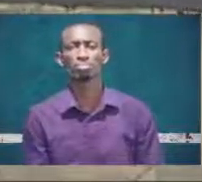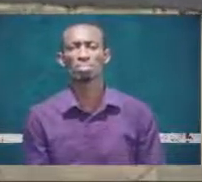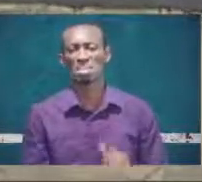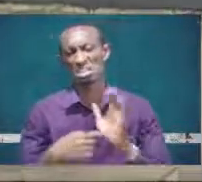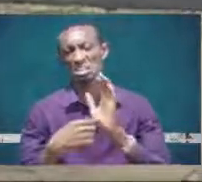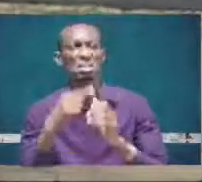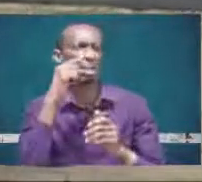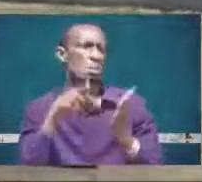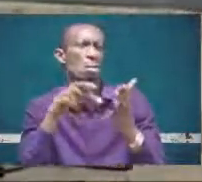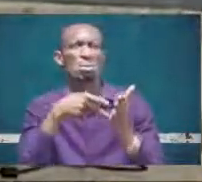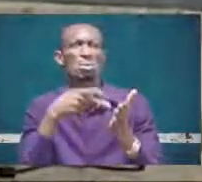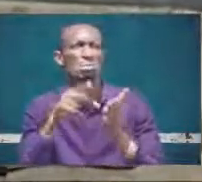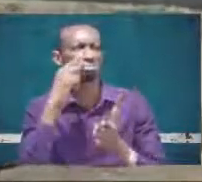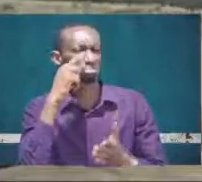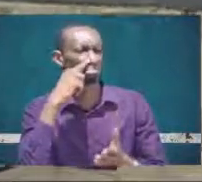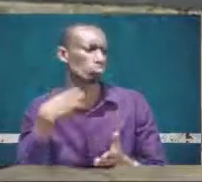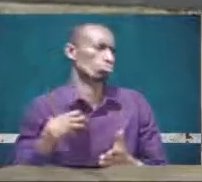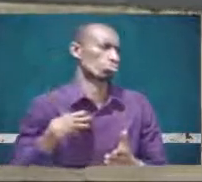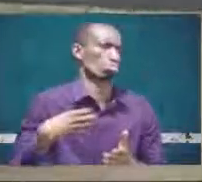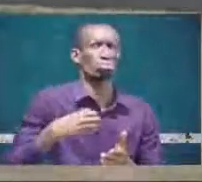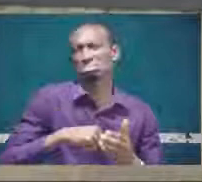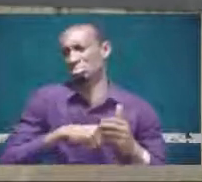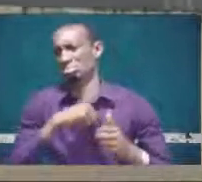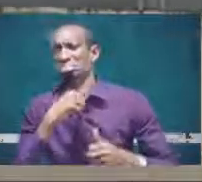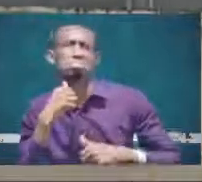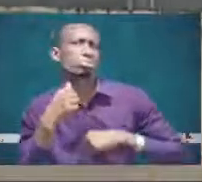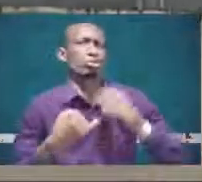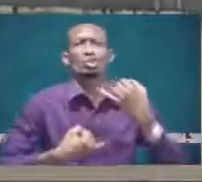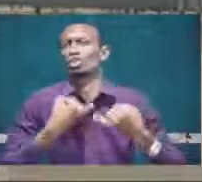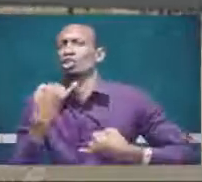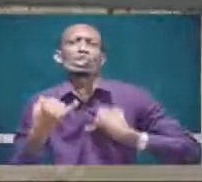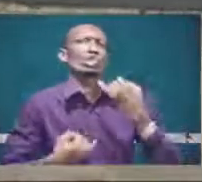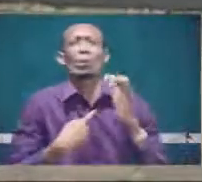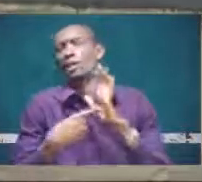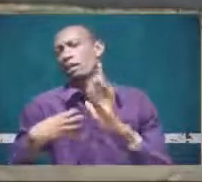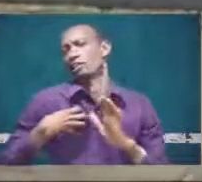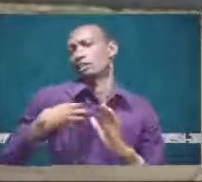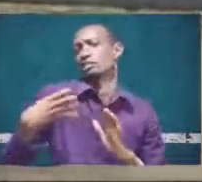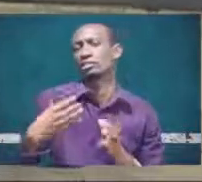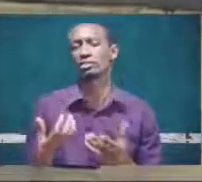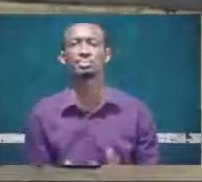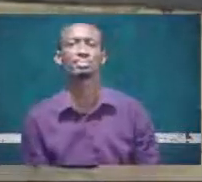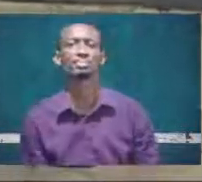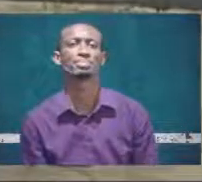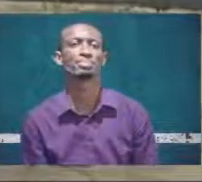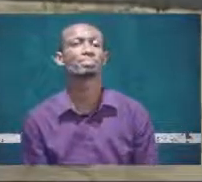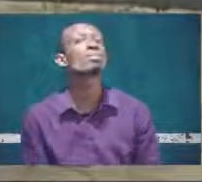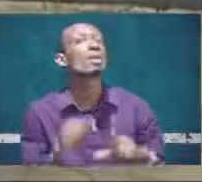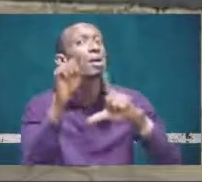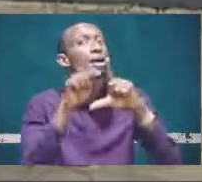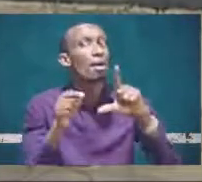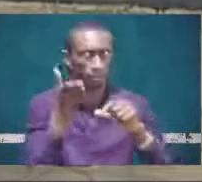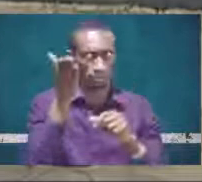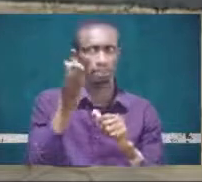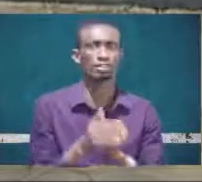Goods of ostentation. So that will be its graph for good of ostentation, which behaves